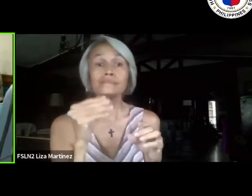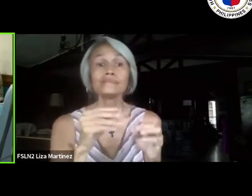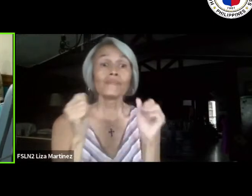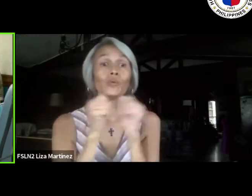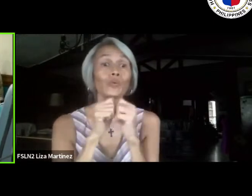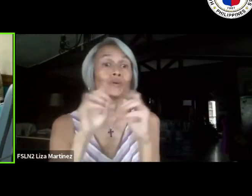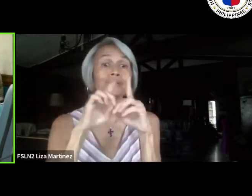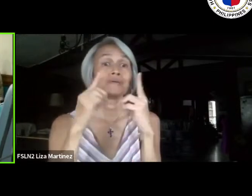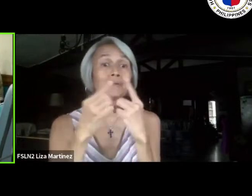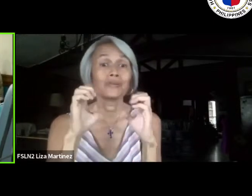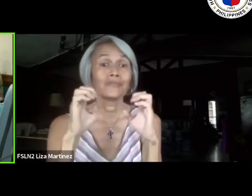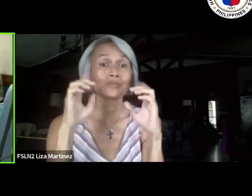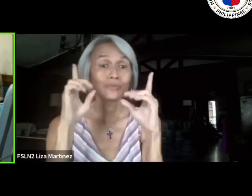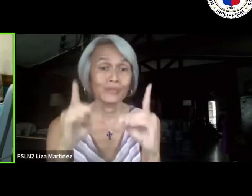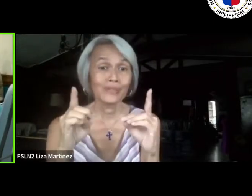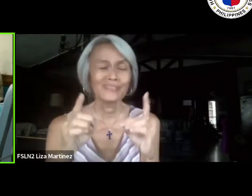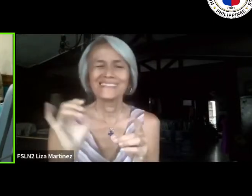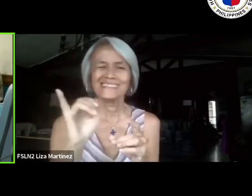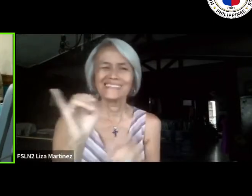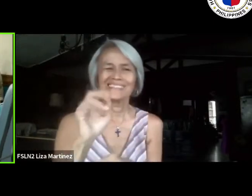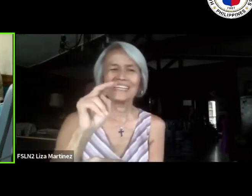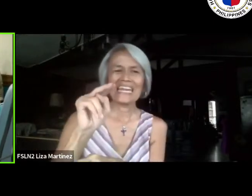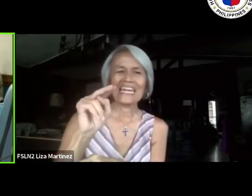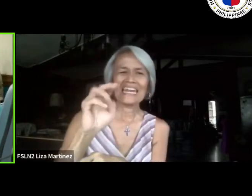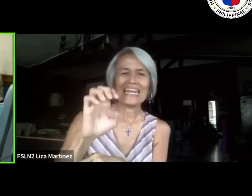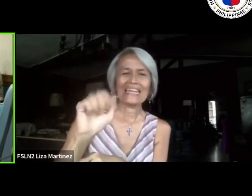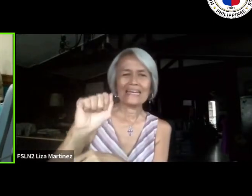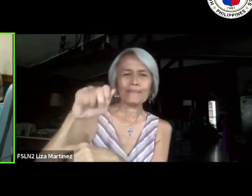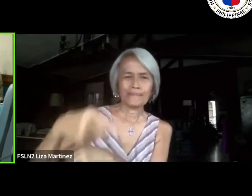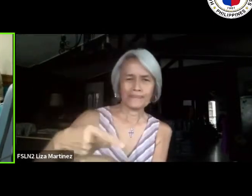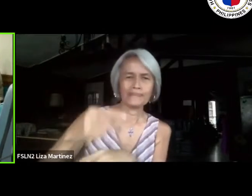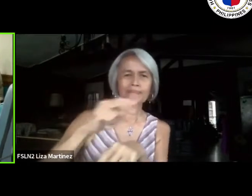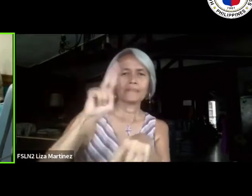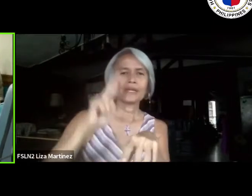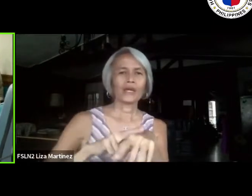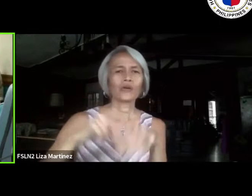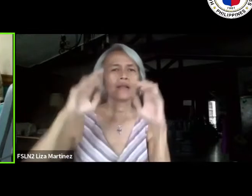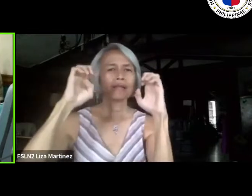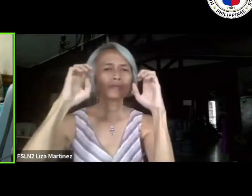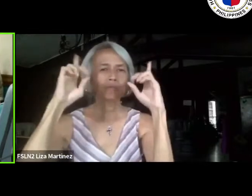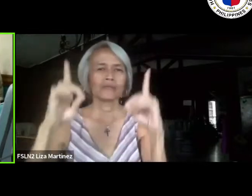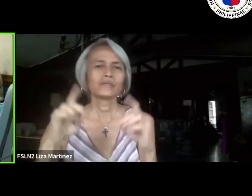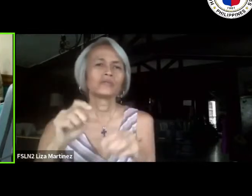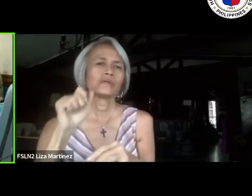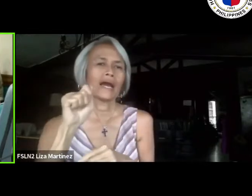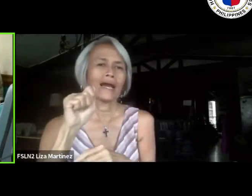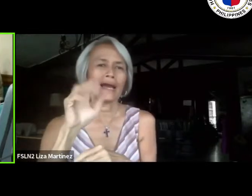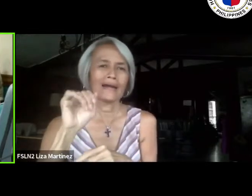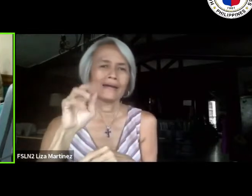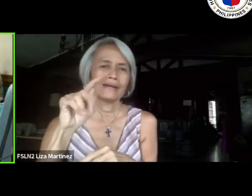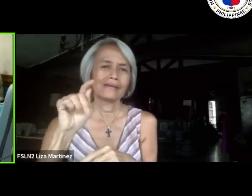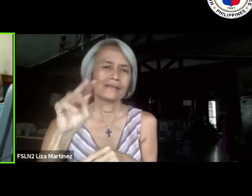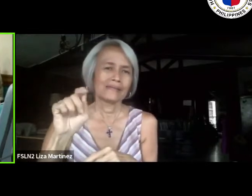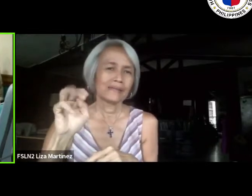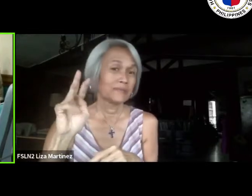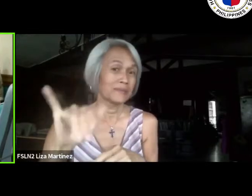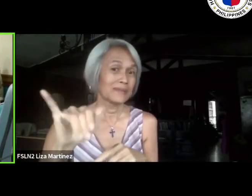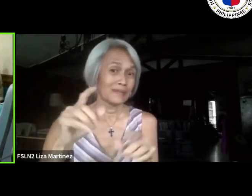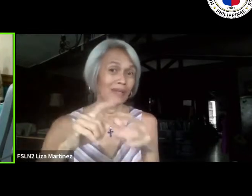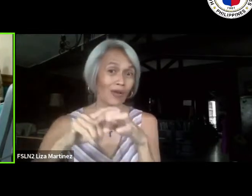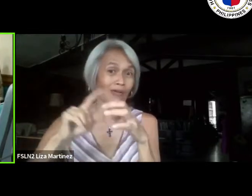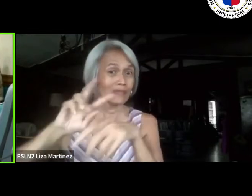Education, yung NAEP natin, ano, I think yung upskilling will play a very